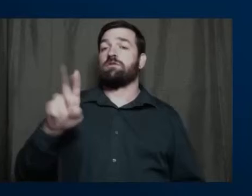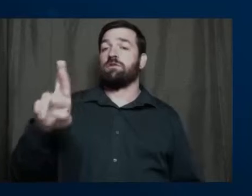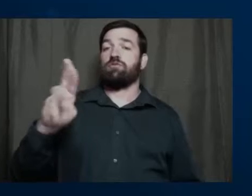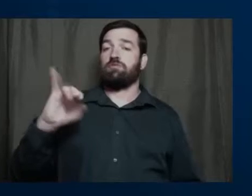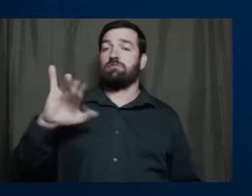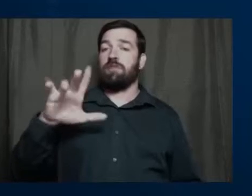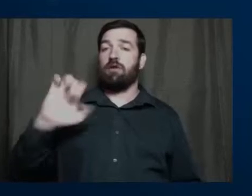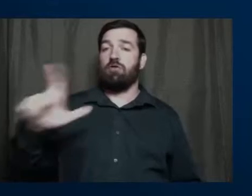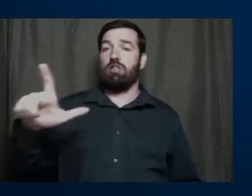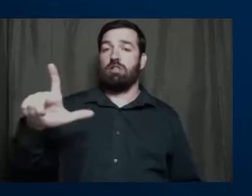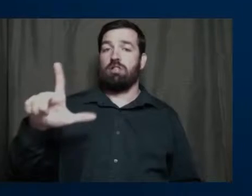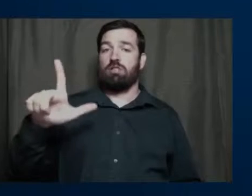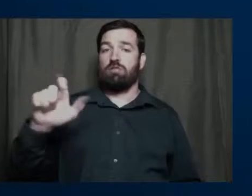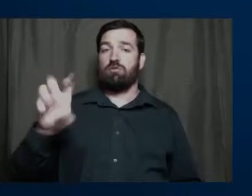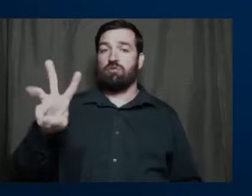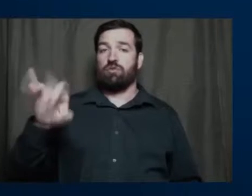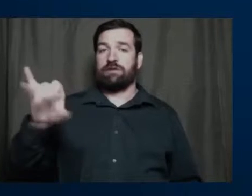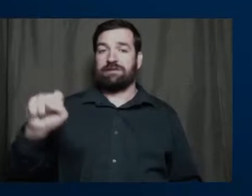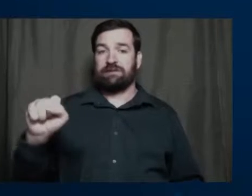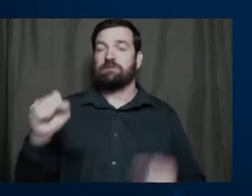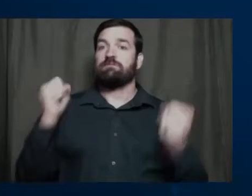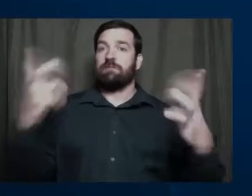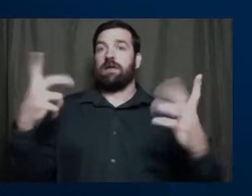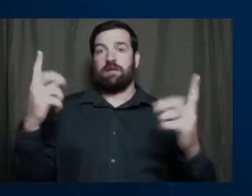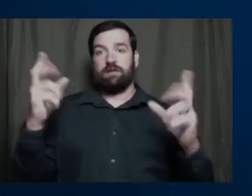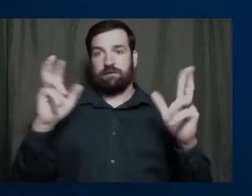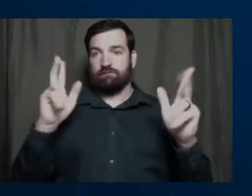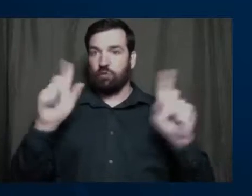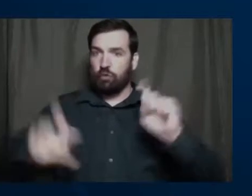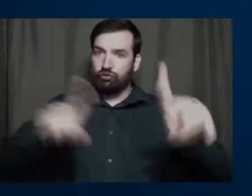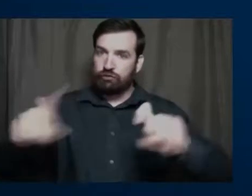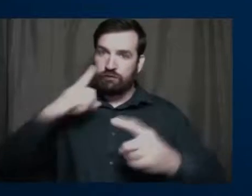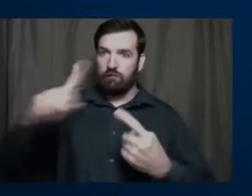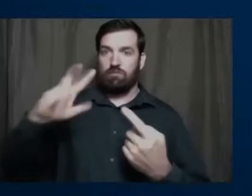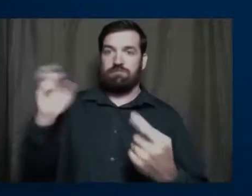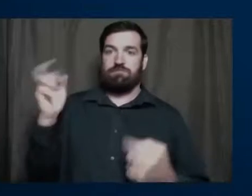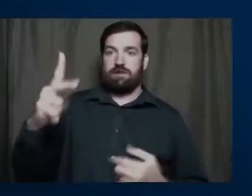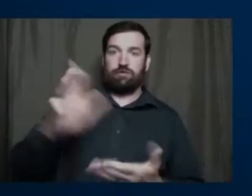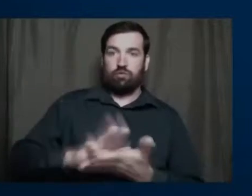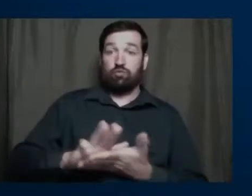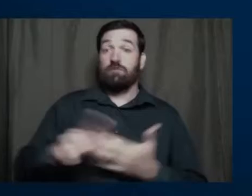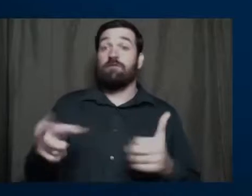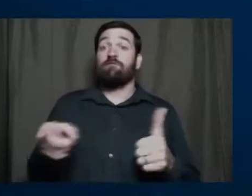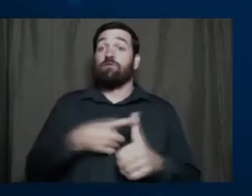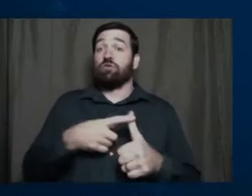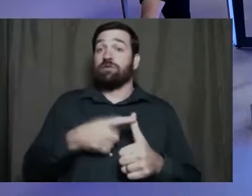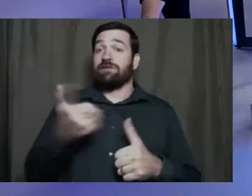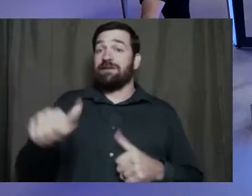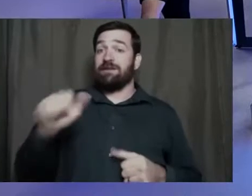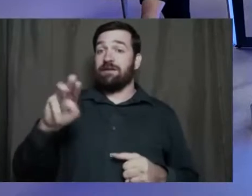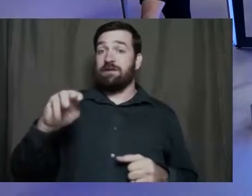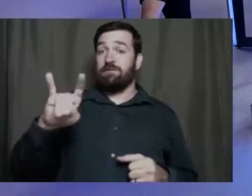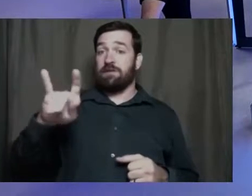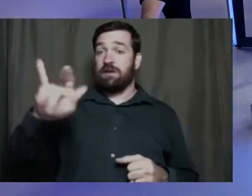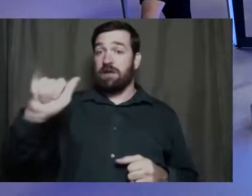to school questions swirling around, so we're going to get to those here in just a bit, but let's get to any reporter questions on the line.